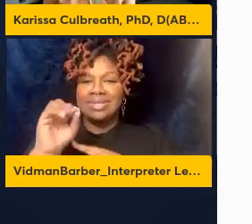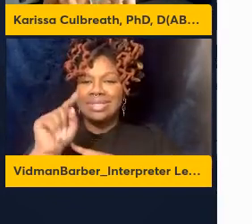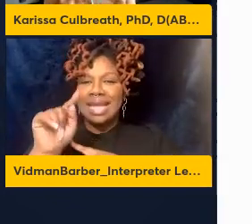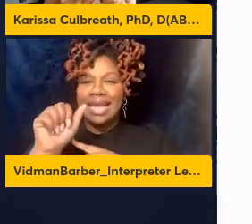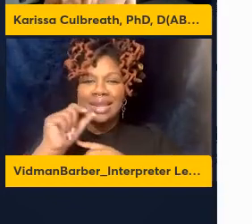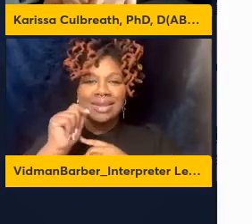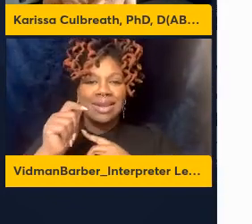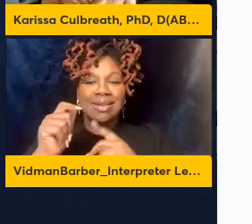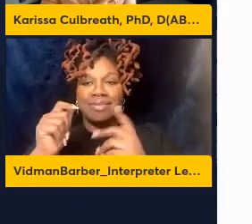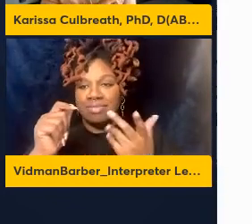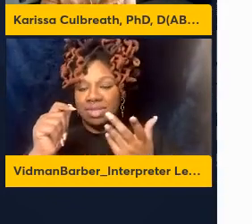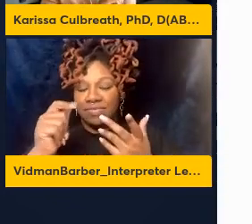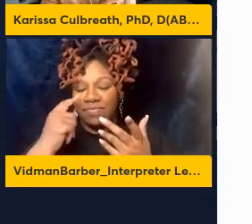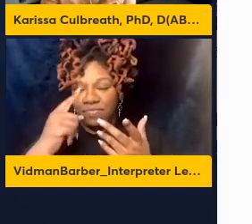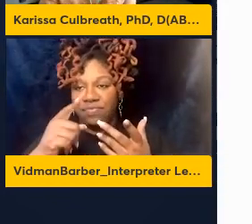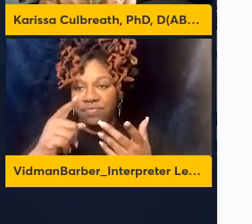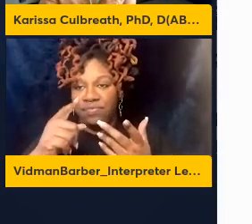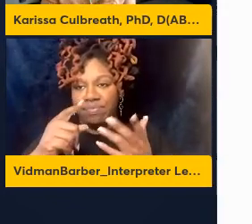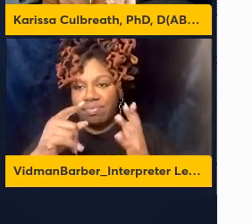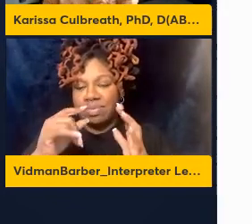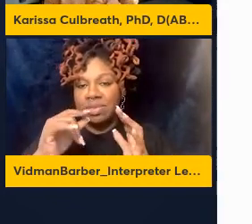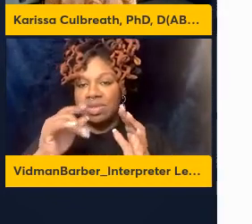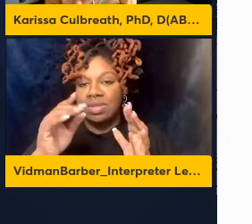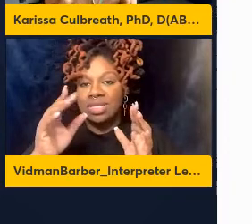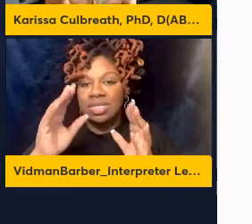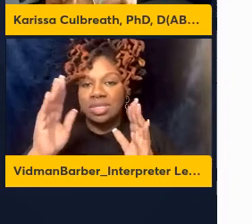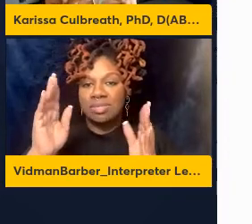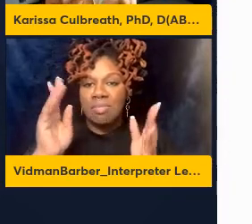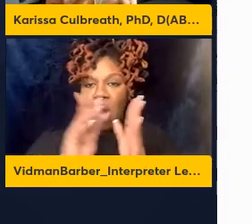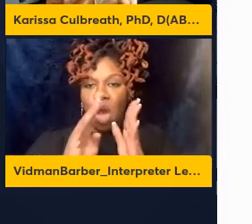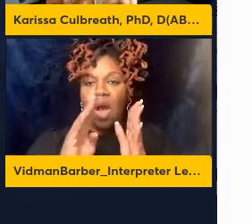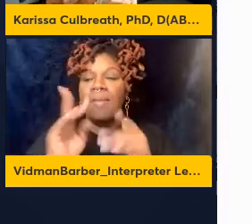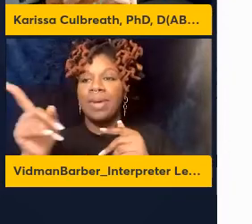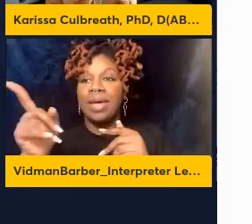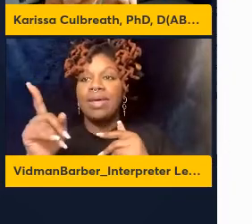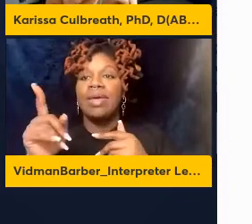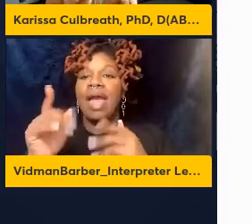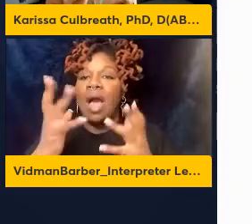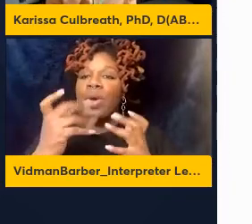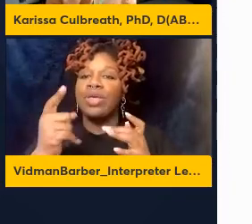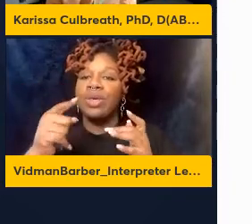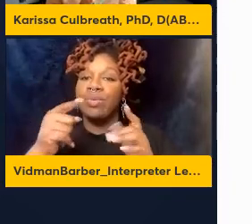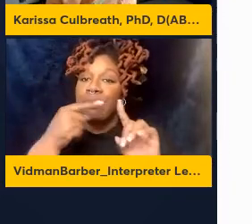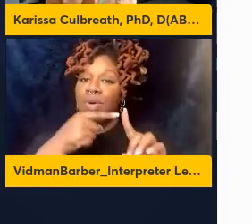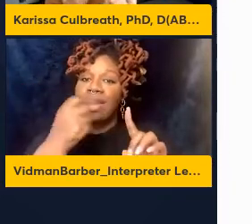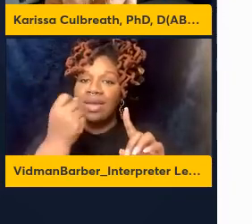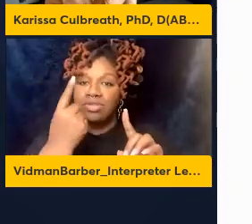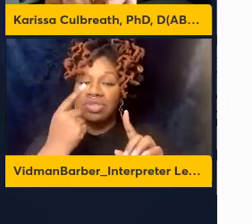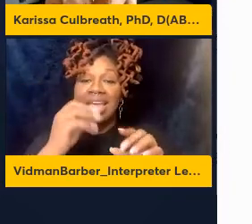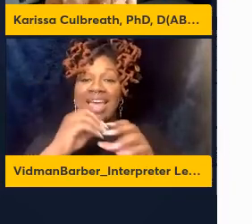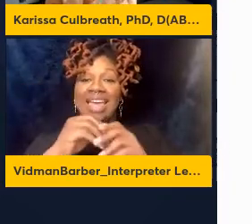be able to see it. It's very small, but what I want you to understand is New Mexico